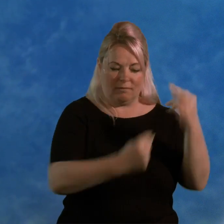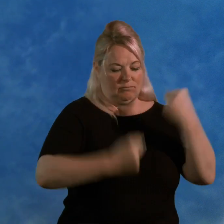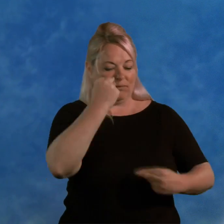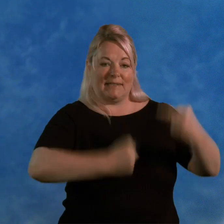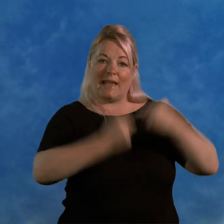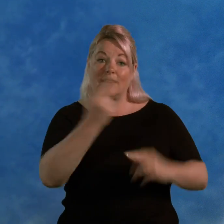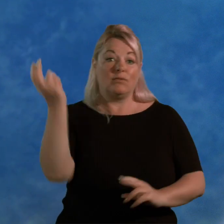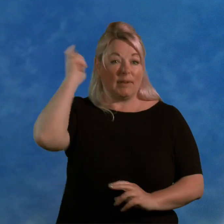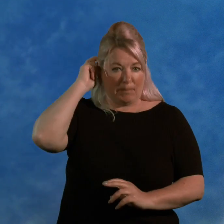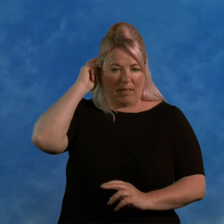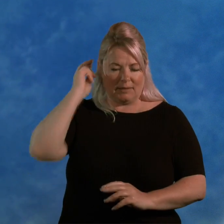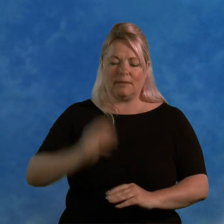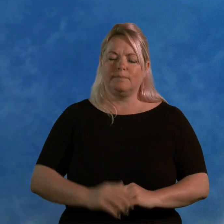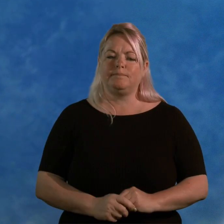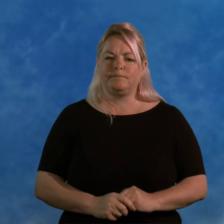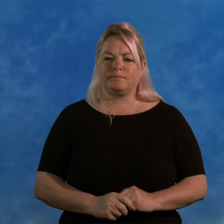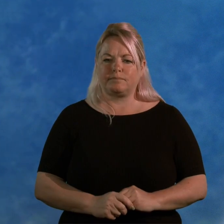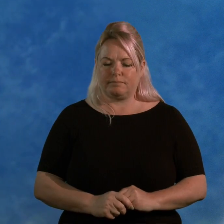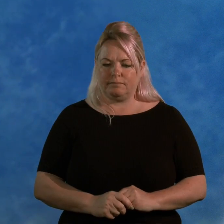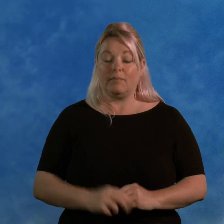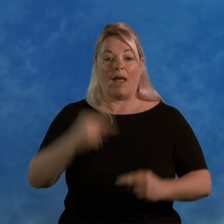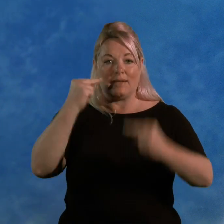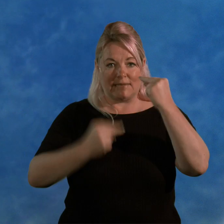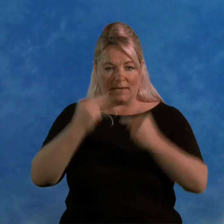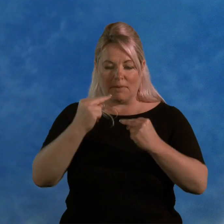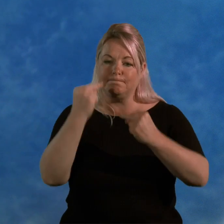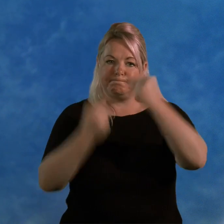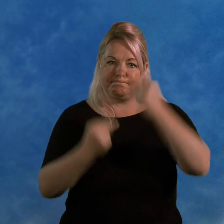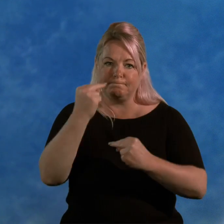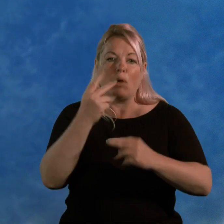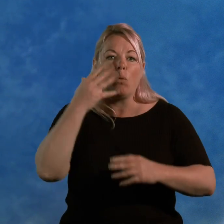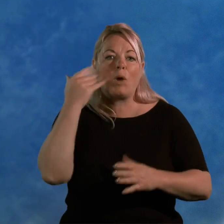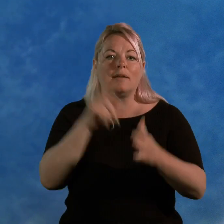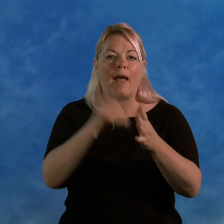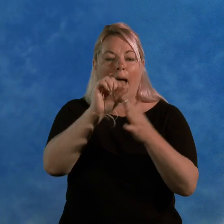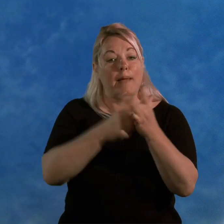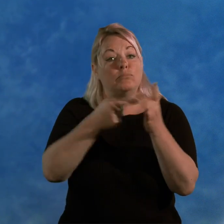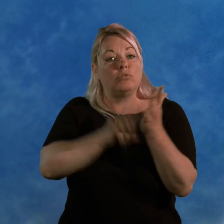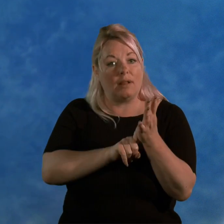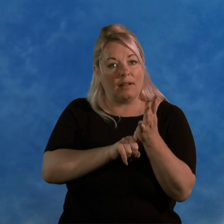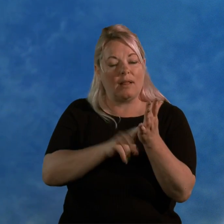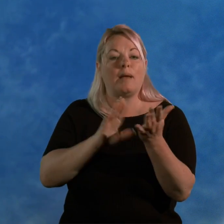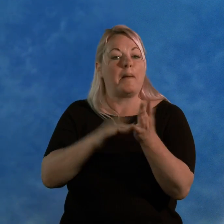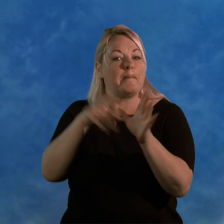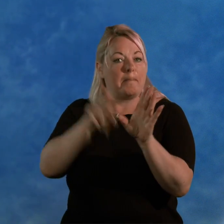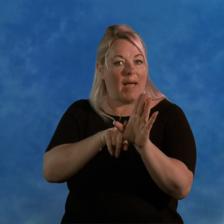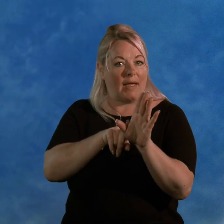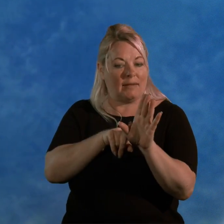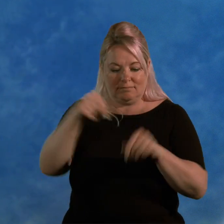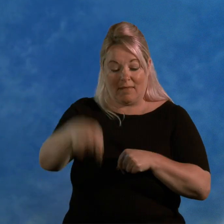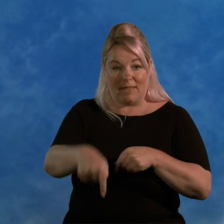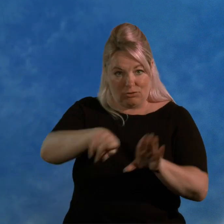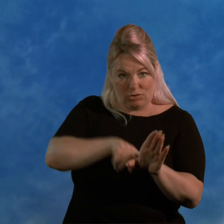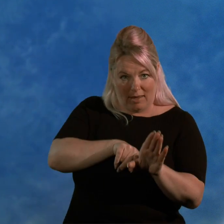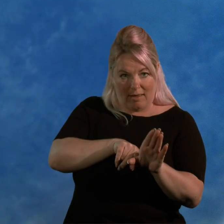implant. And I had those assessments during April and May of this year, and following which, as